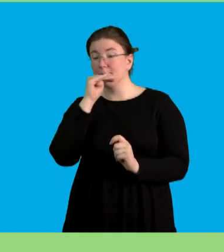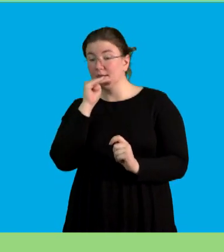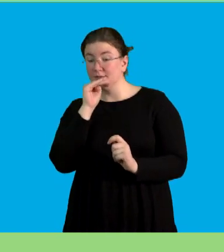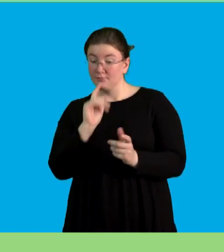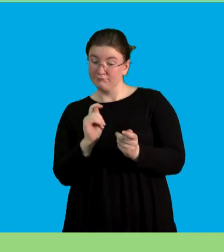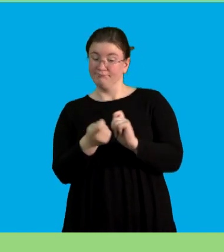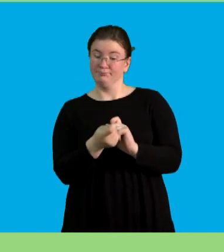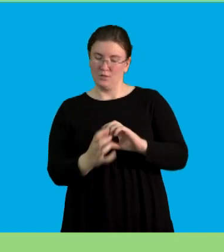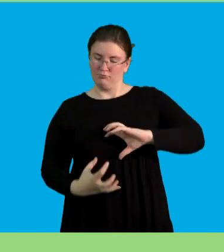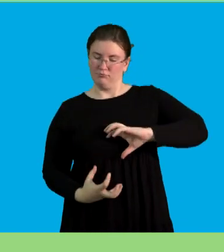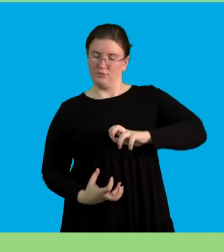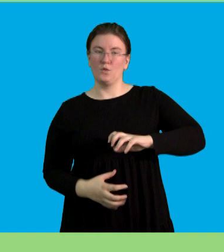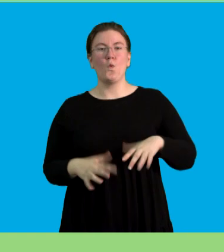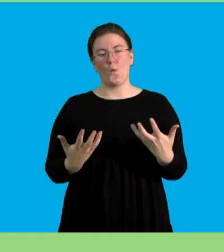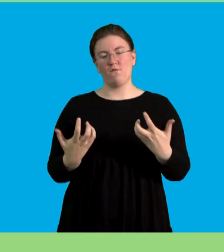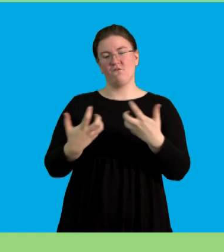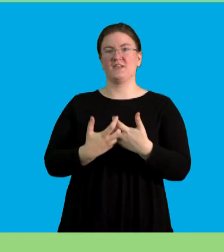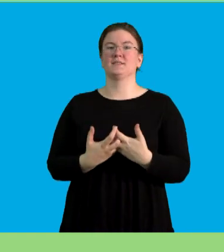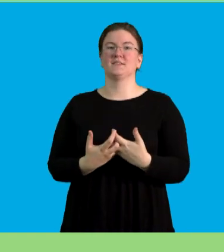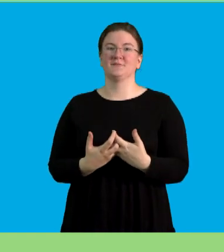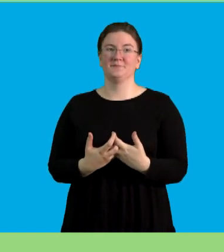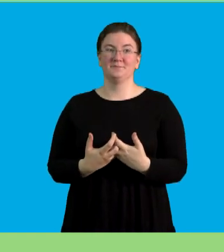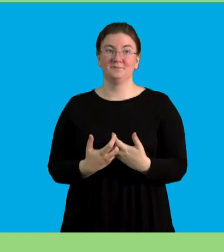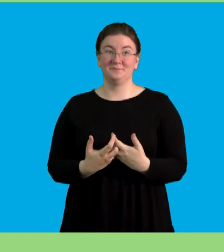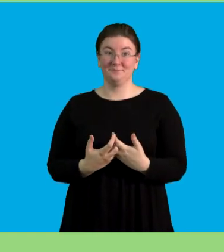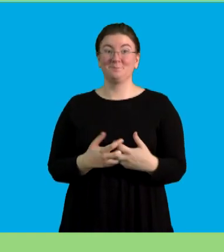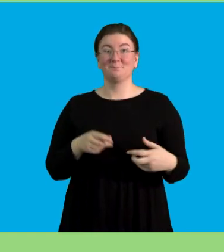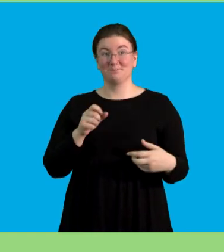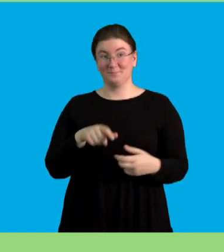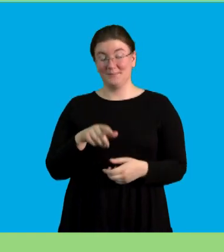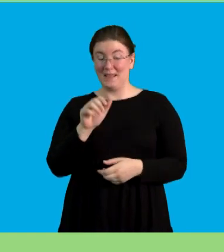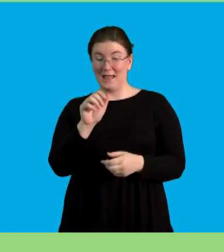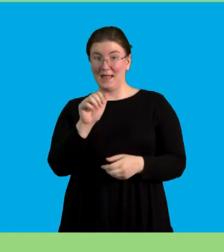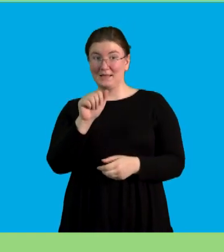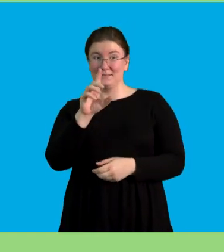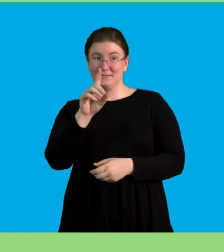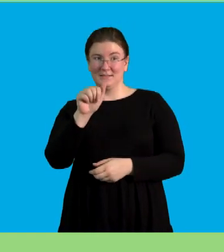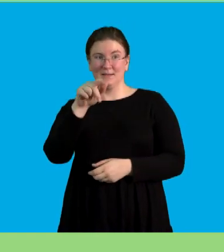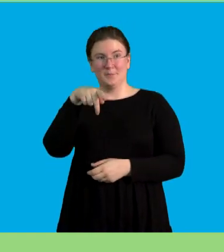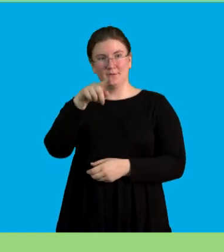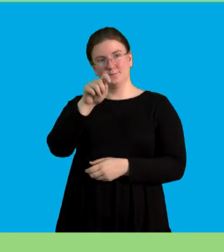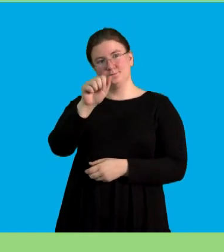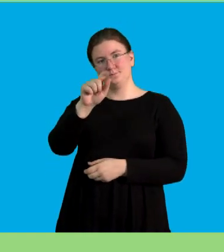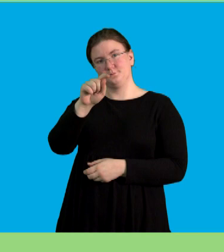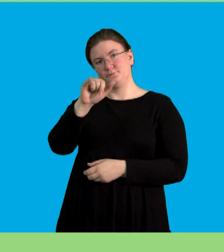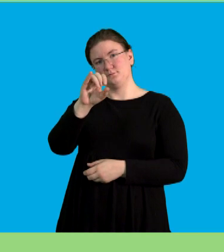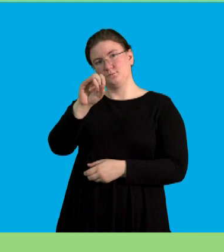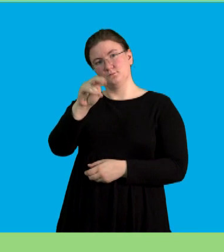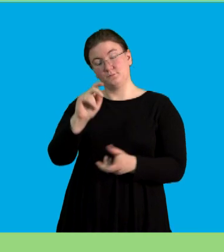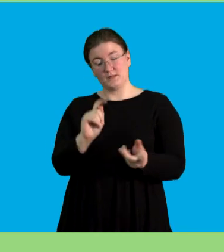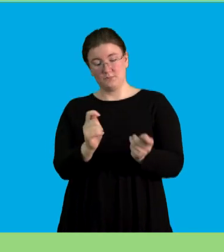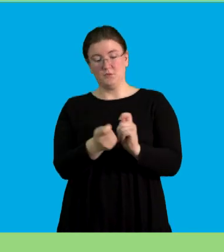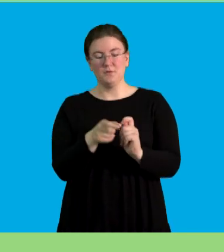to. Okay? So it can also be defined as a change in structural,